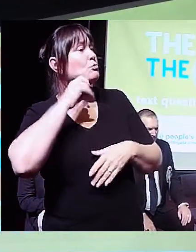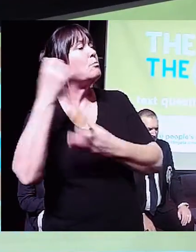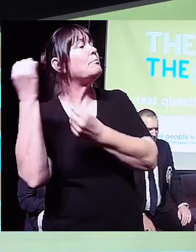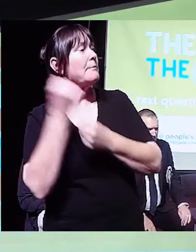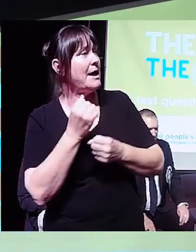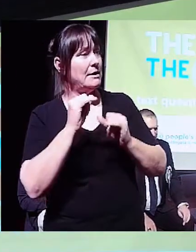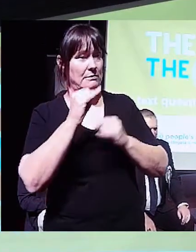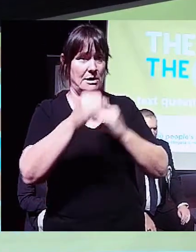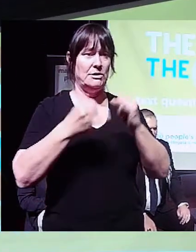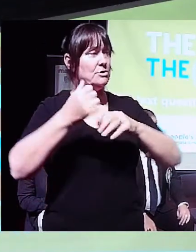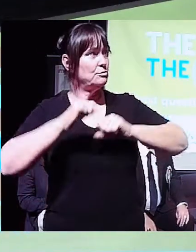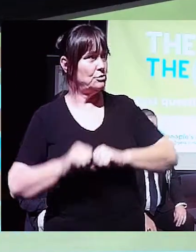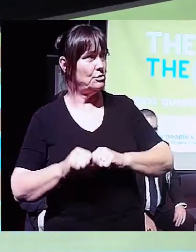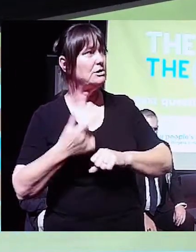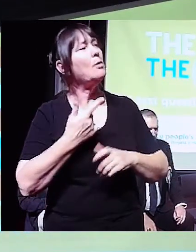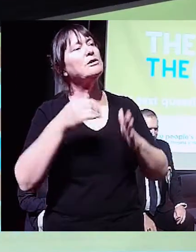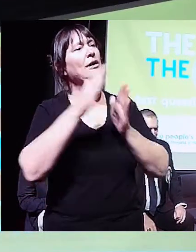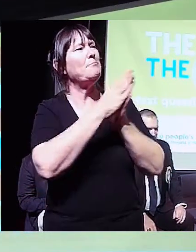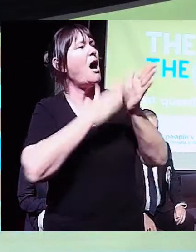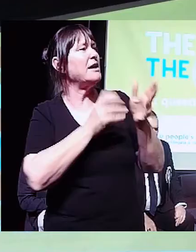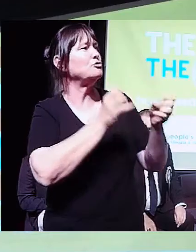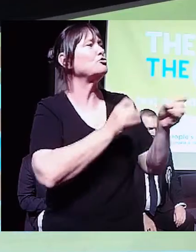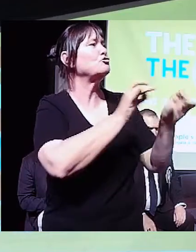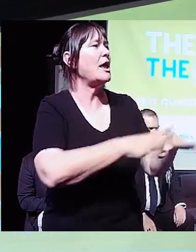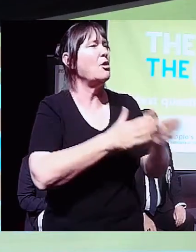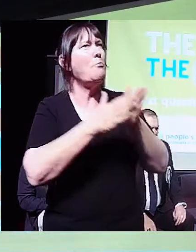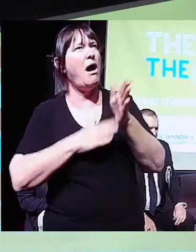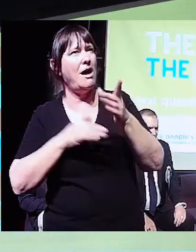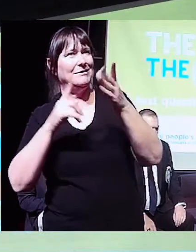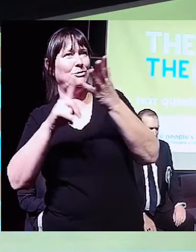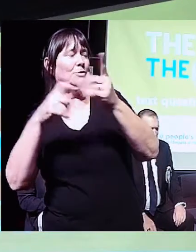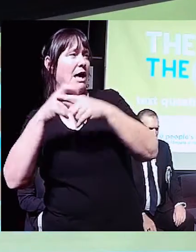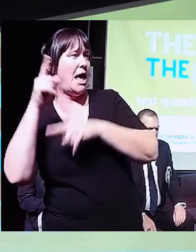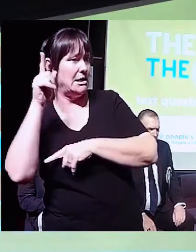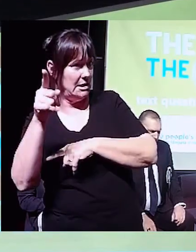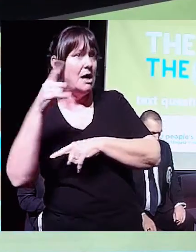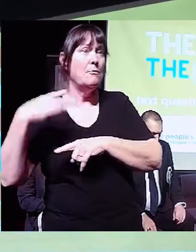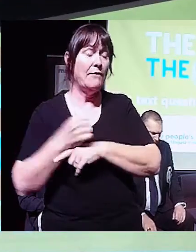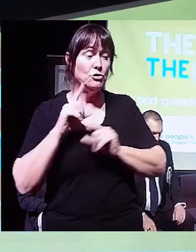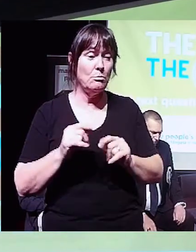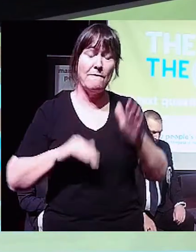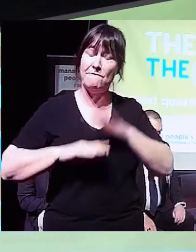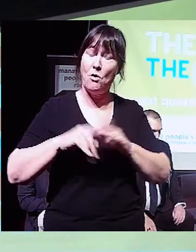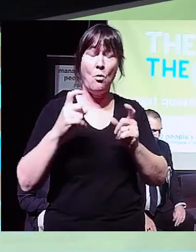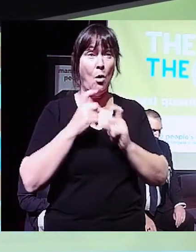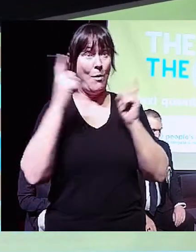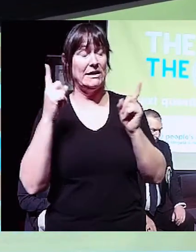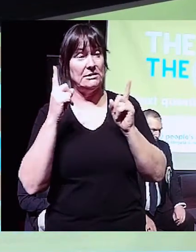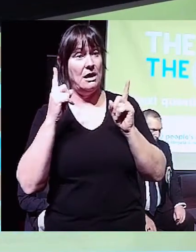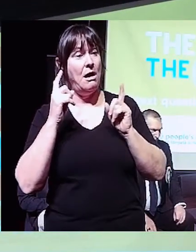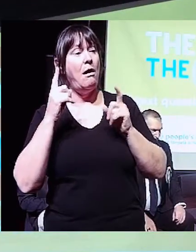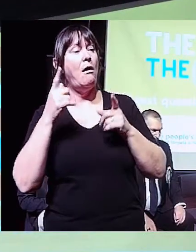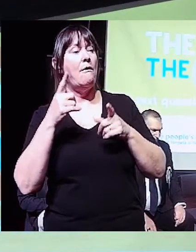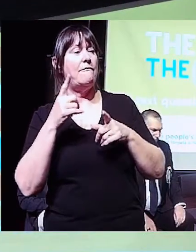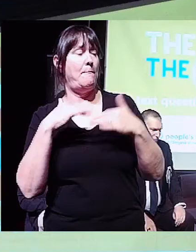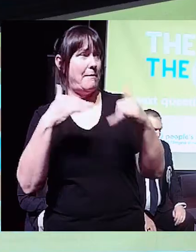lose out to Australia, so that we don't lose out to the UK. But it has to be done, as has been said, with absolute concern for public health. We have students